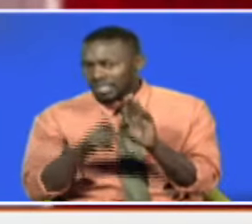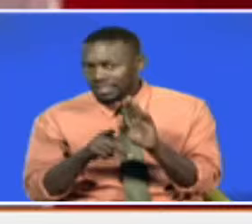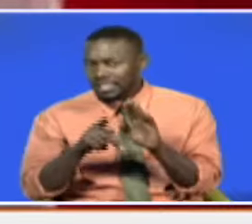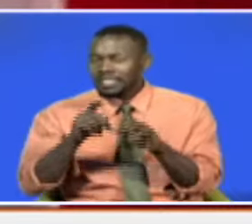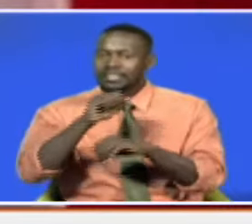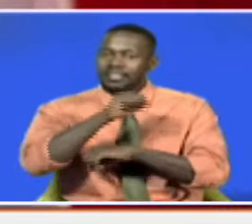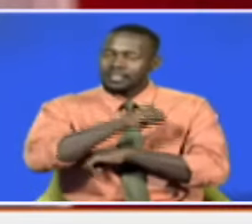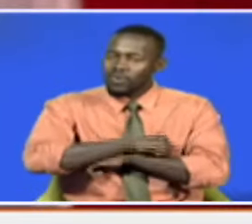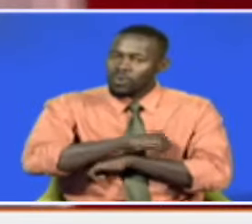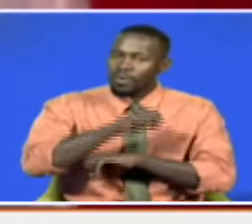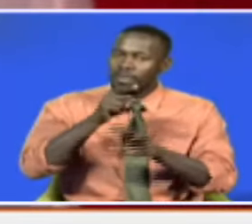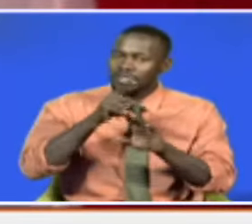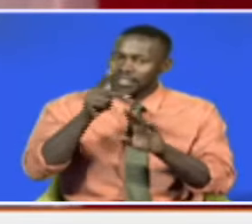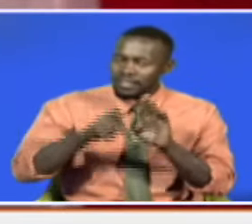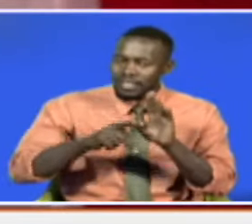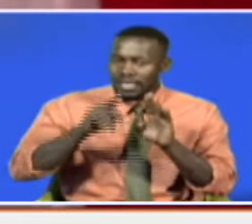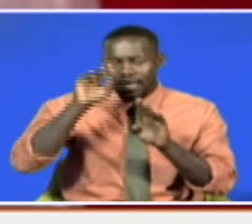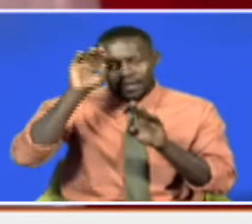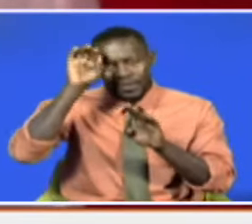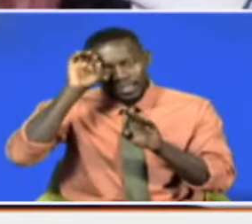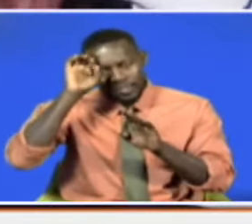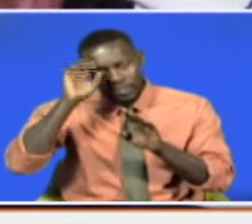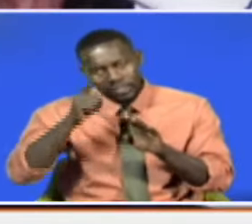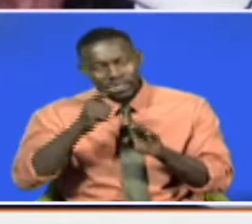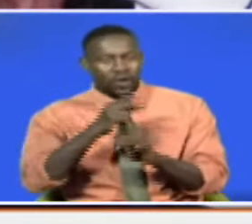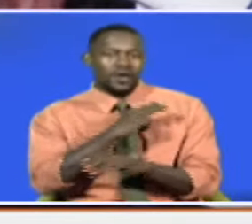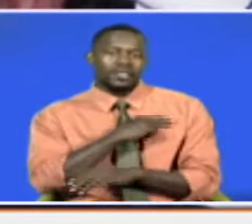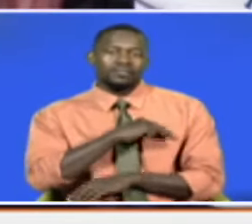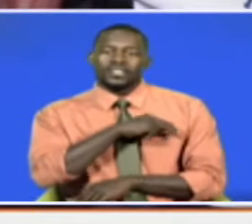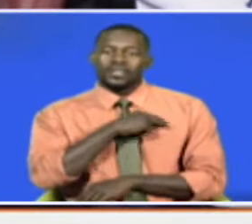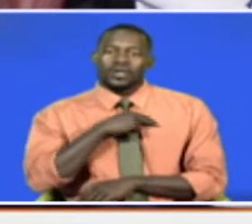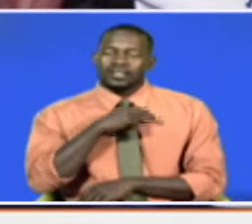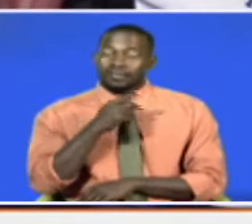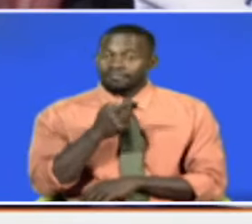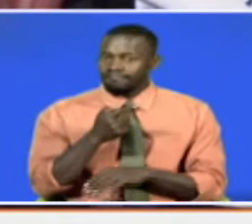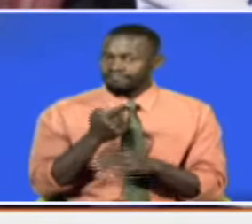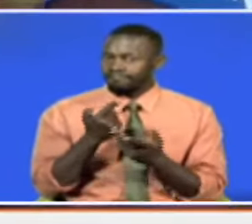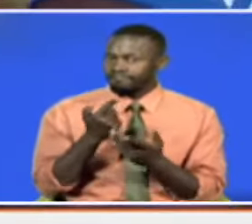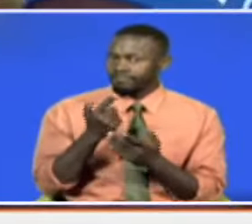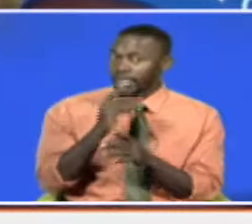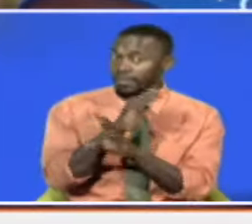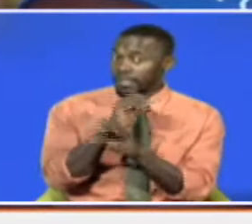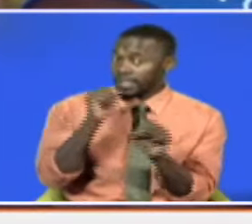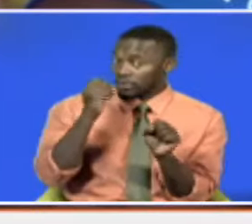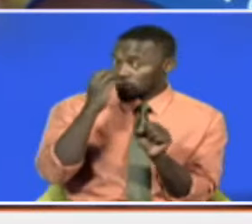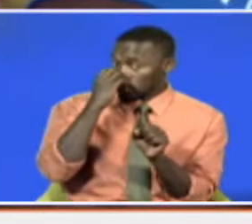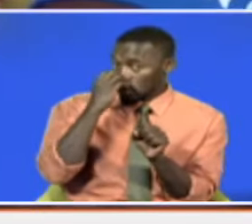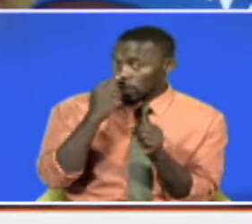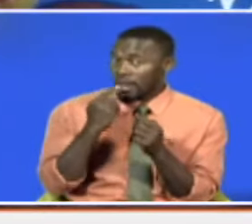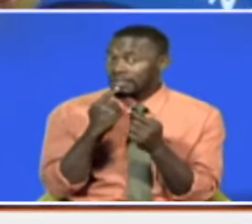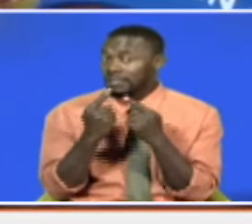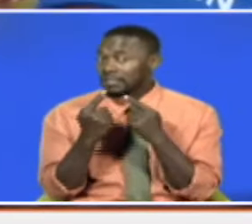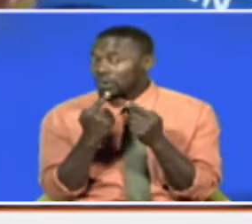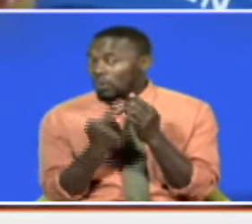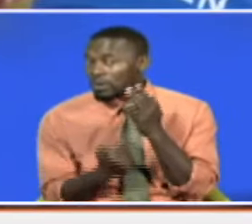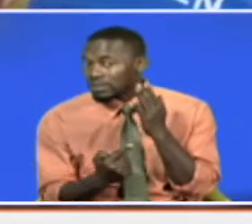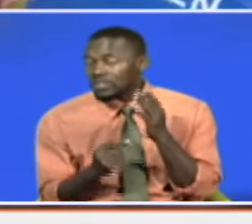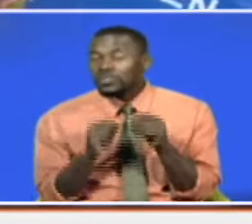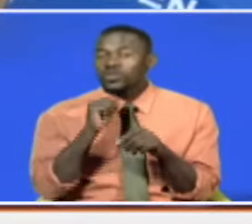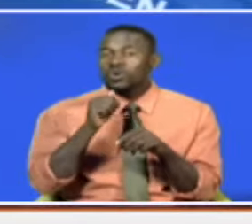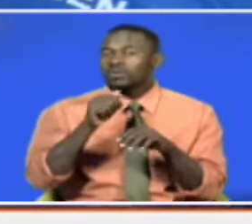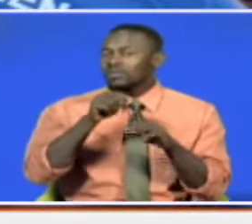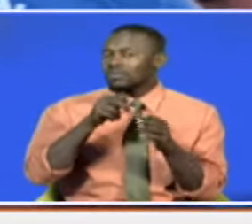shule, ya elimu, ya mahospitali. The head of state stressed that it is unfair to engage the public in